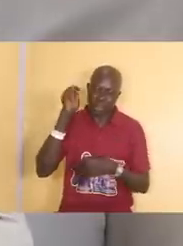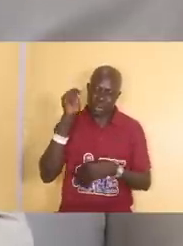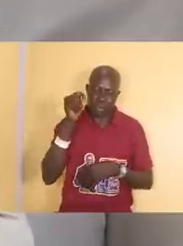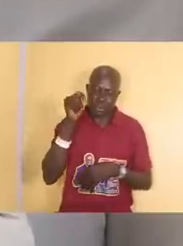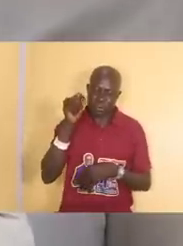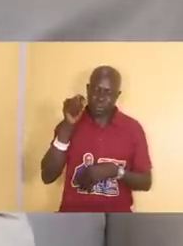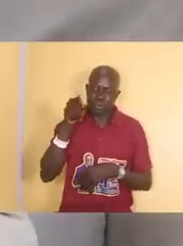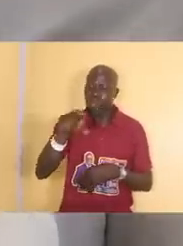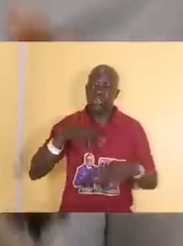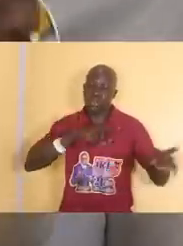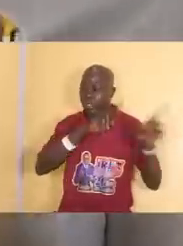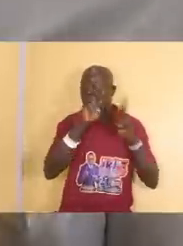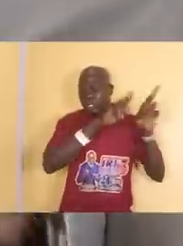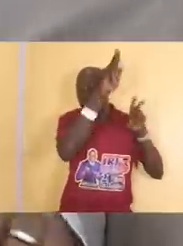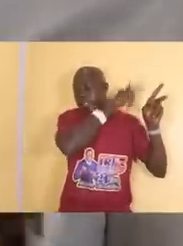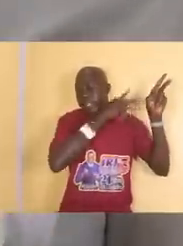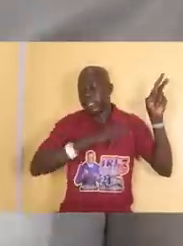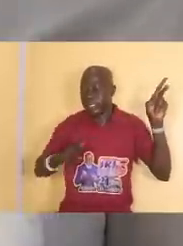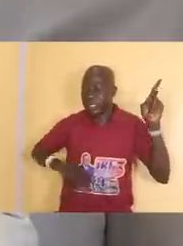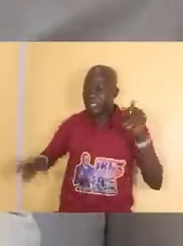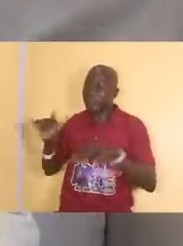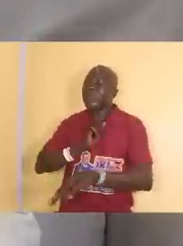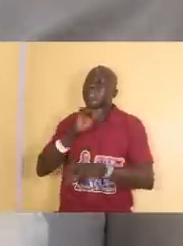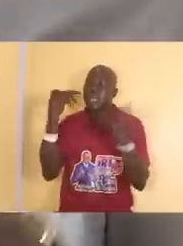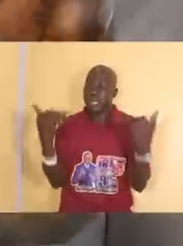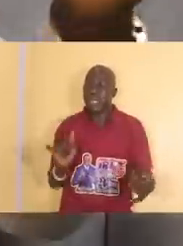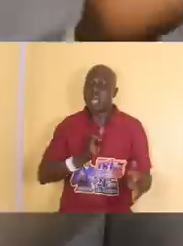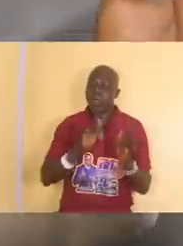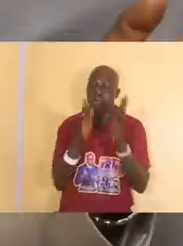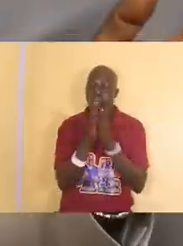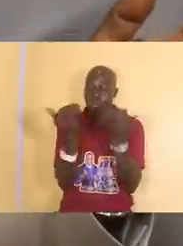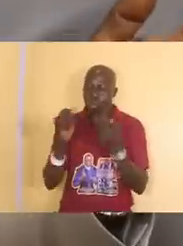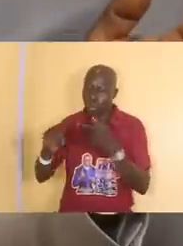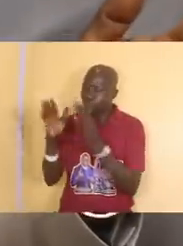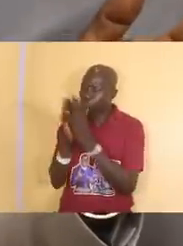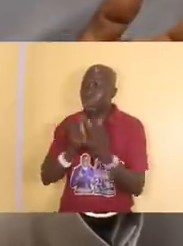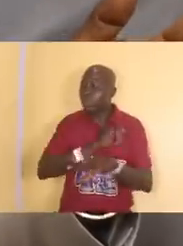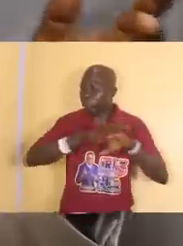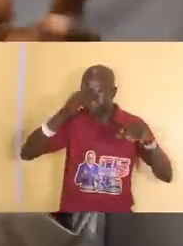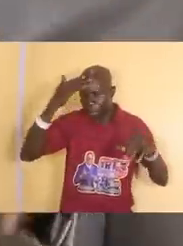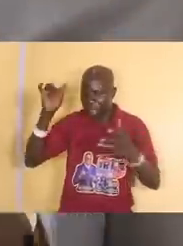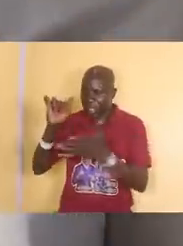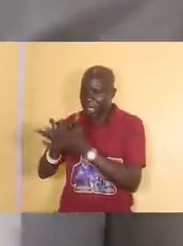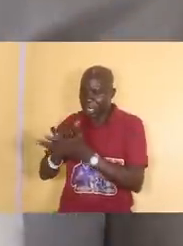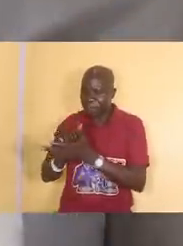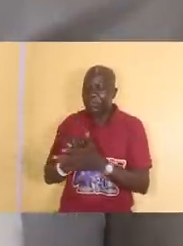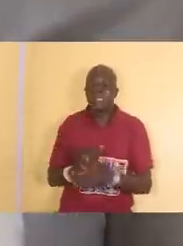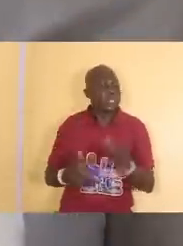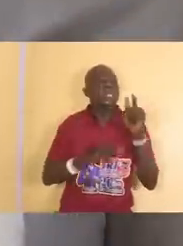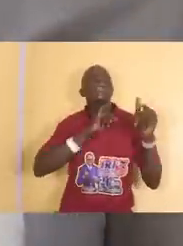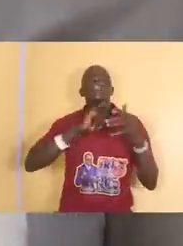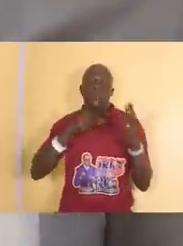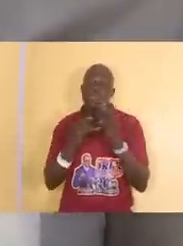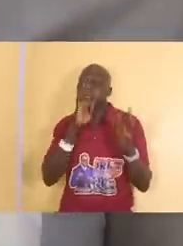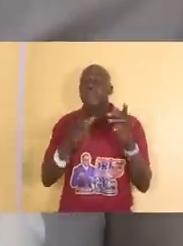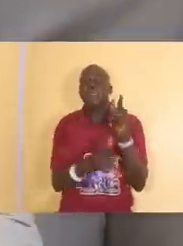disgrace the people that want to put them to shame. And the people are expecting their that's why I call on to you. That will call